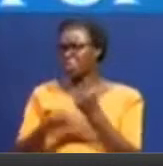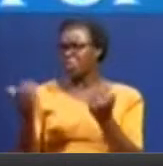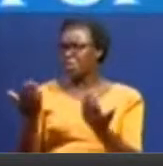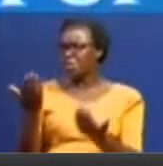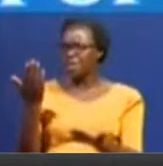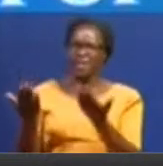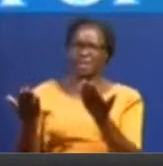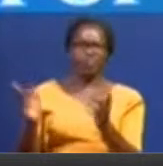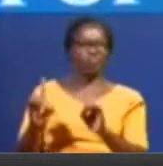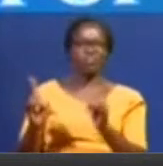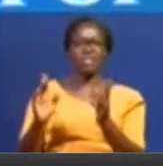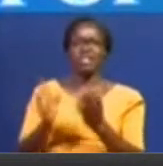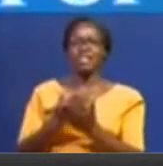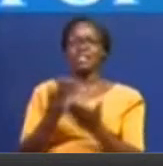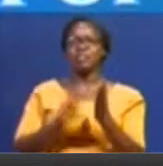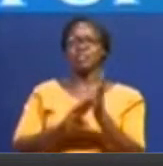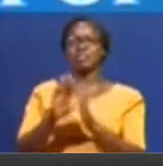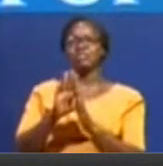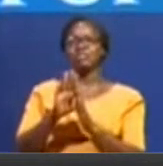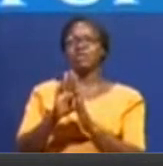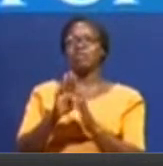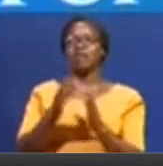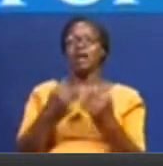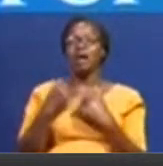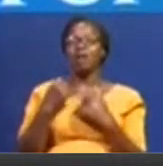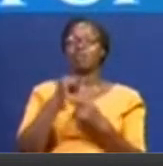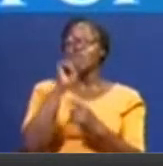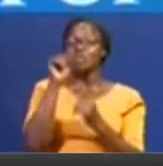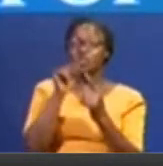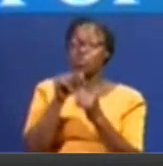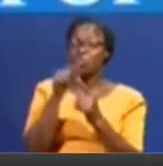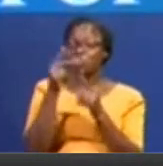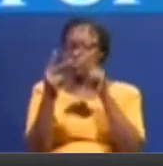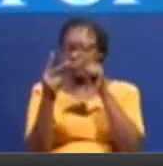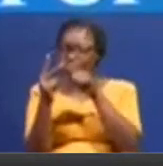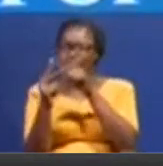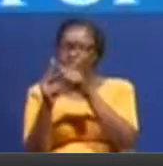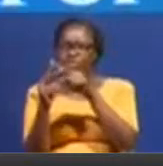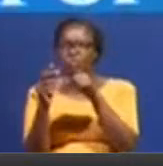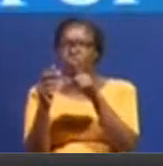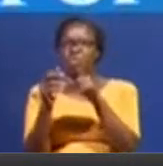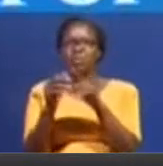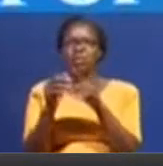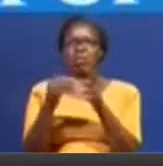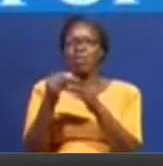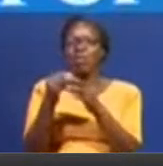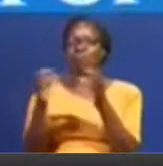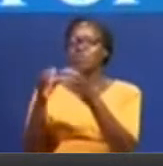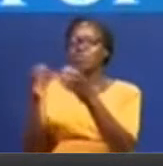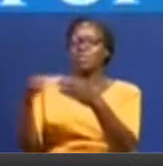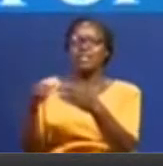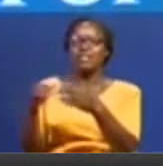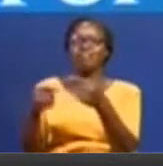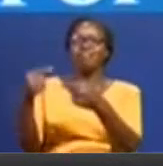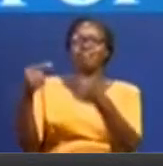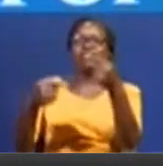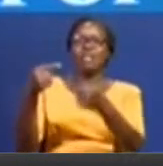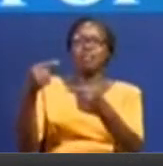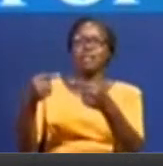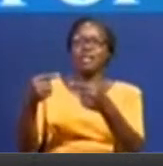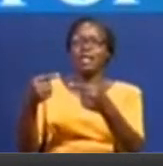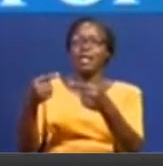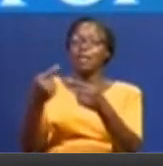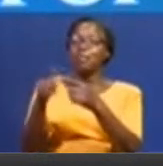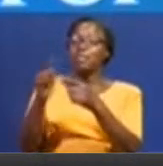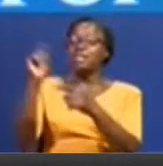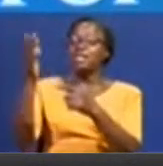of these developed countries have only specific two or about two of the parties running. Here in